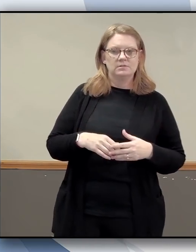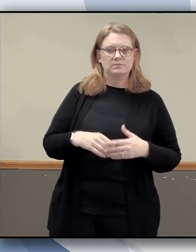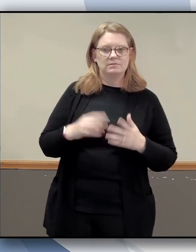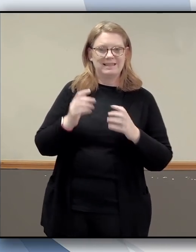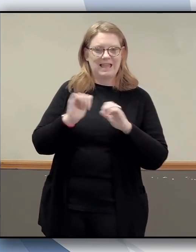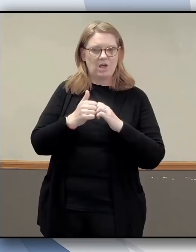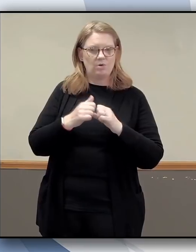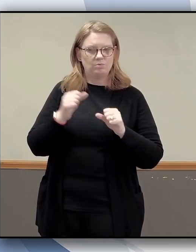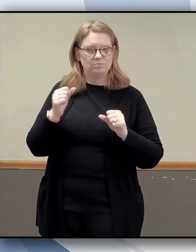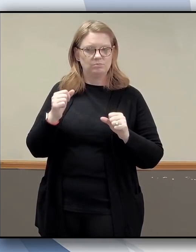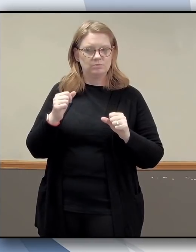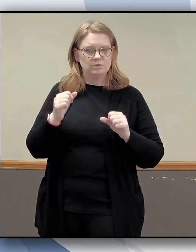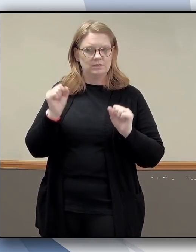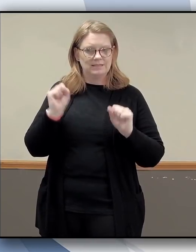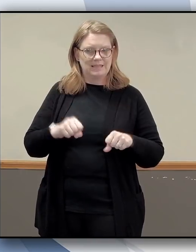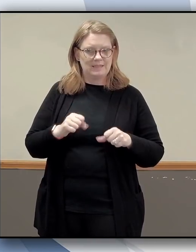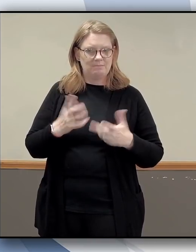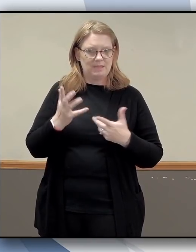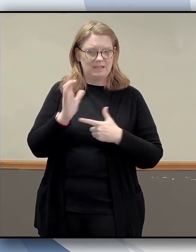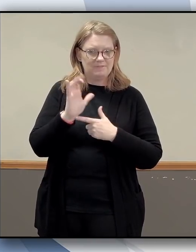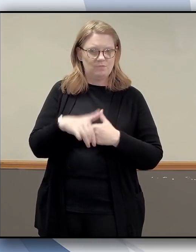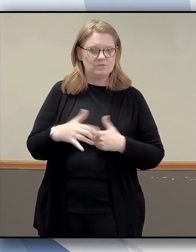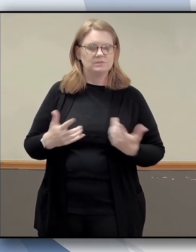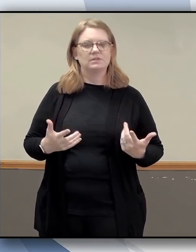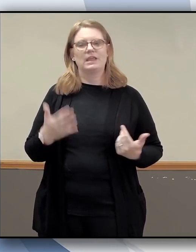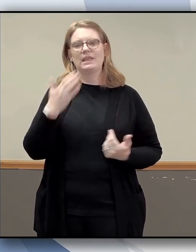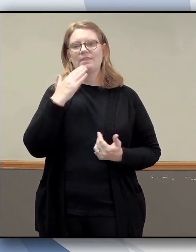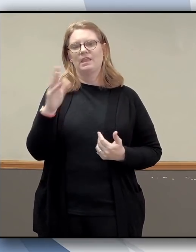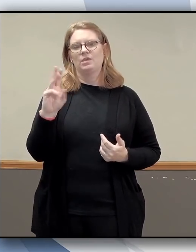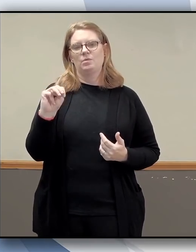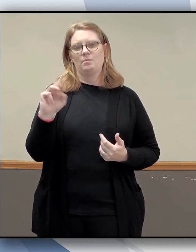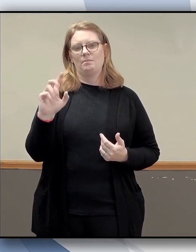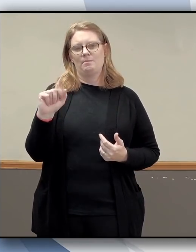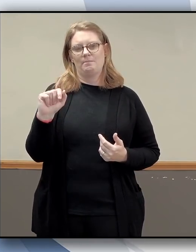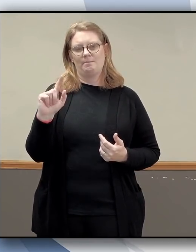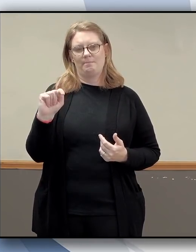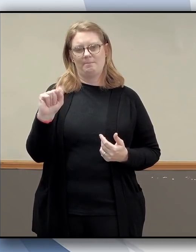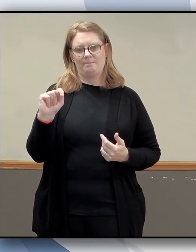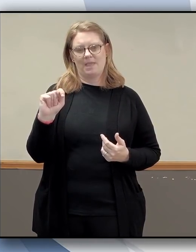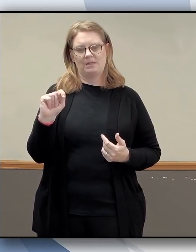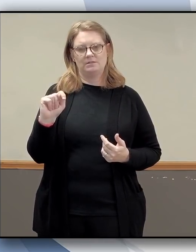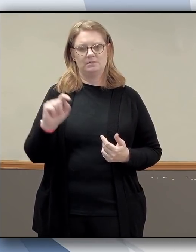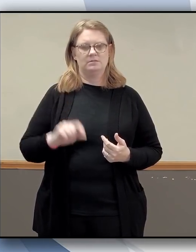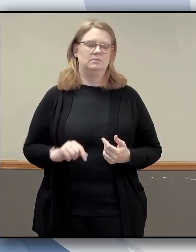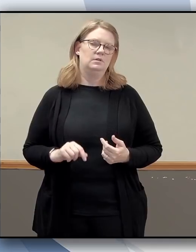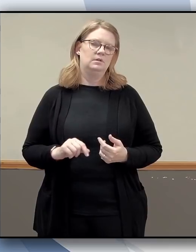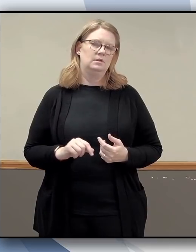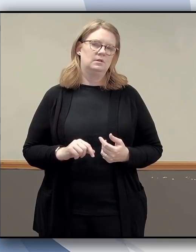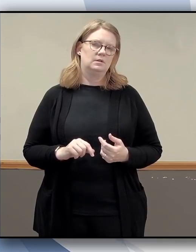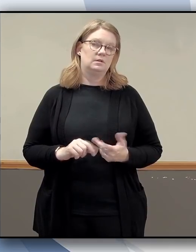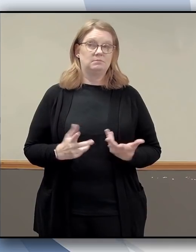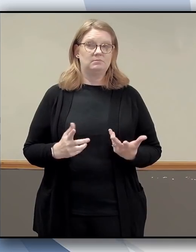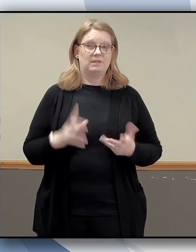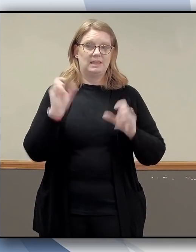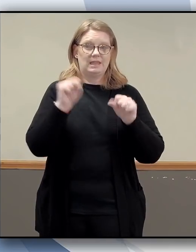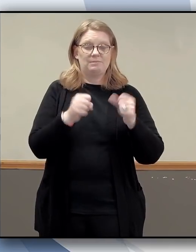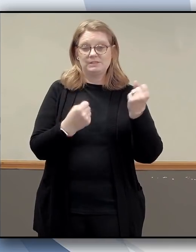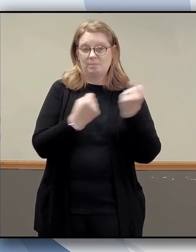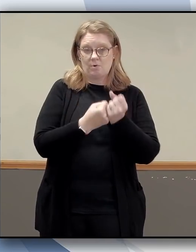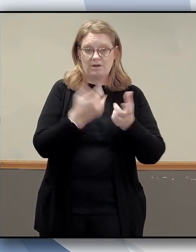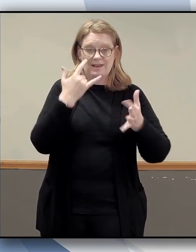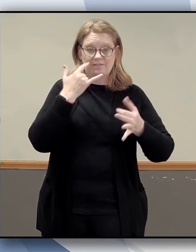time? Well, thank you, Matt, for the question. I think that they can be upheld in a court, but that's different